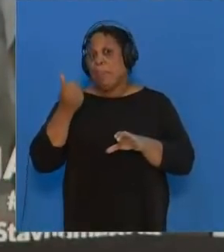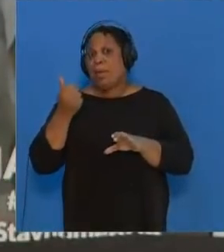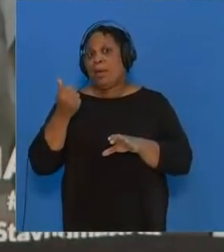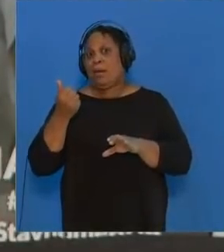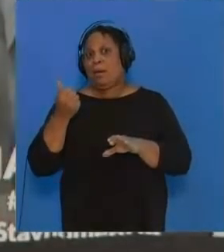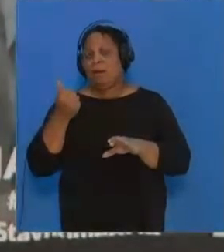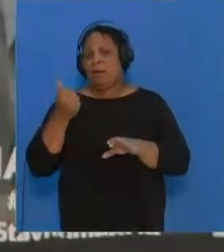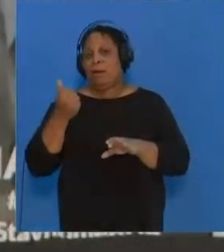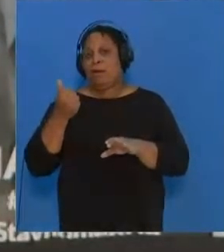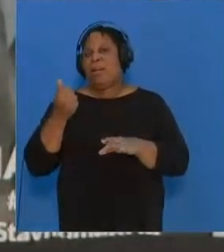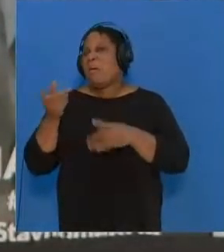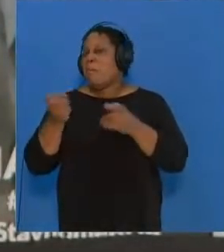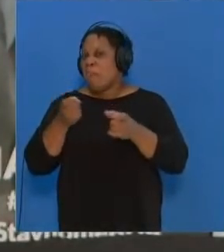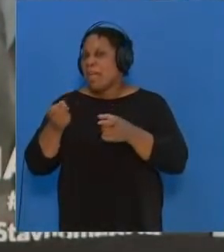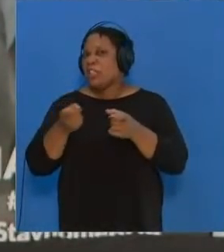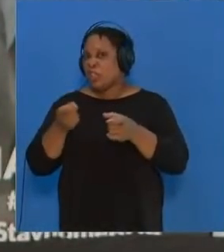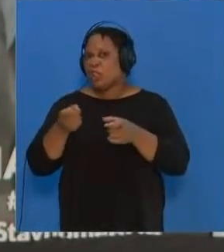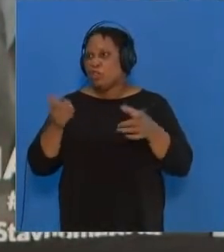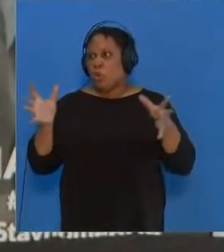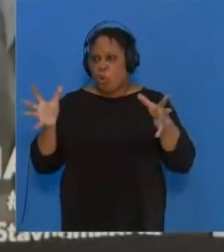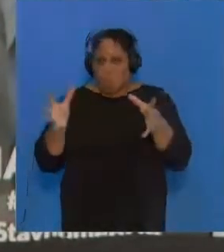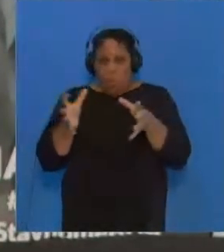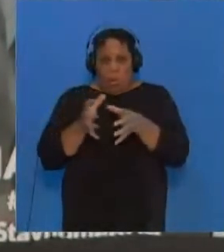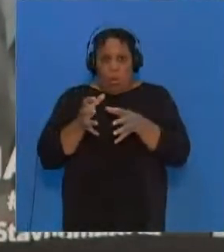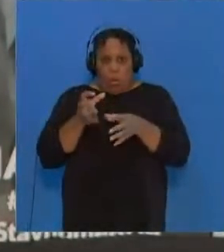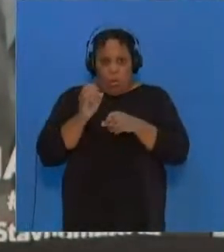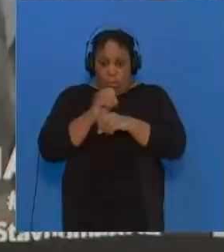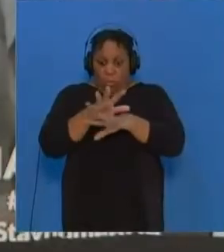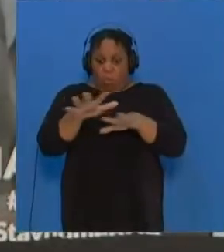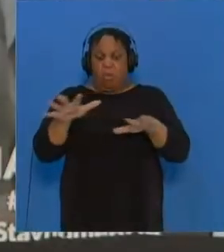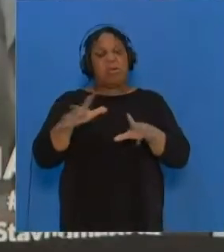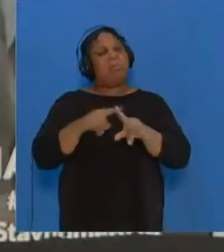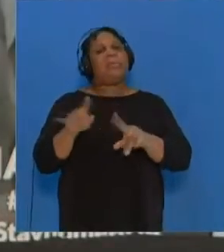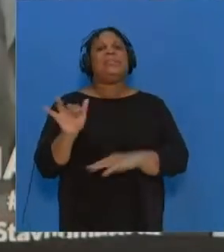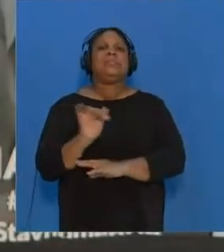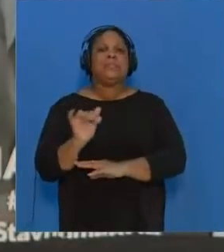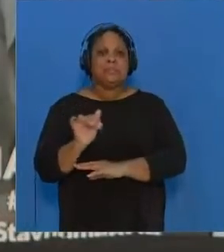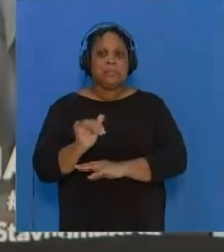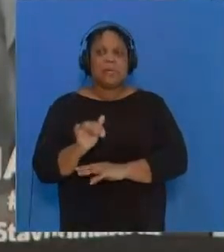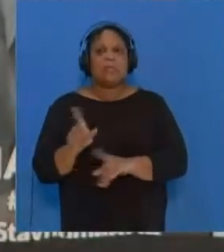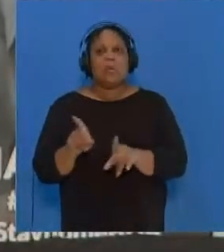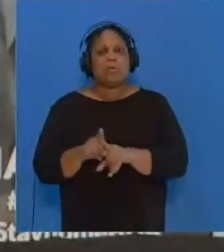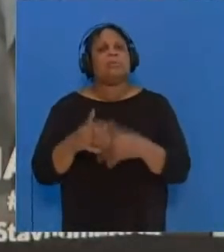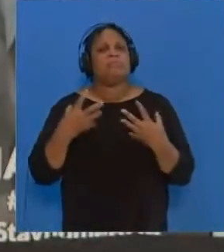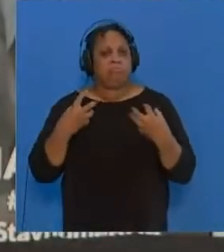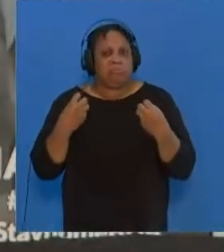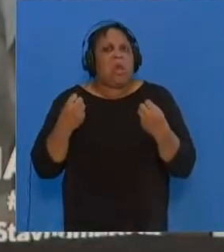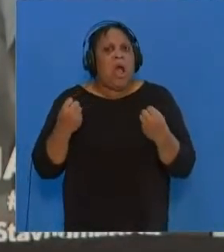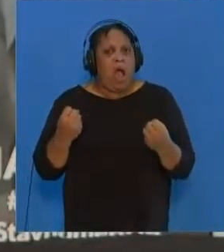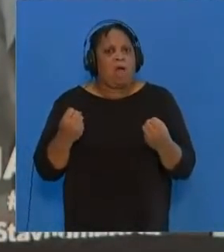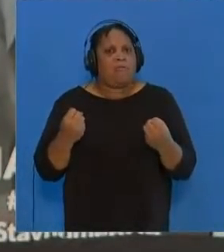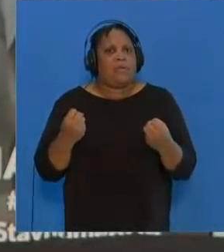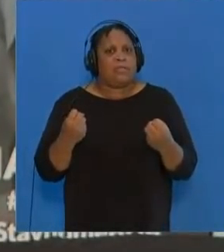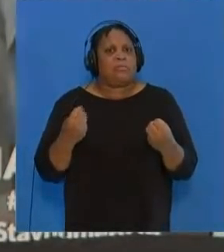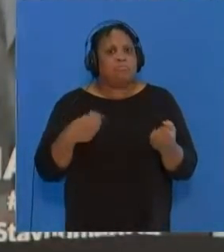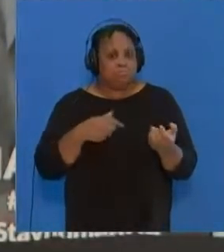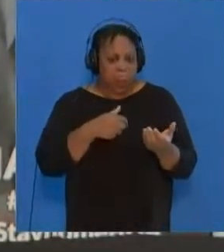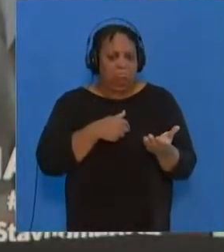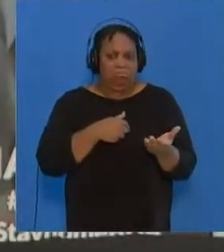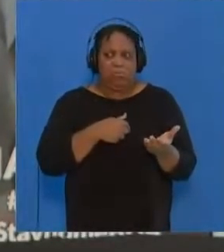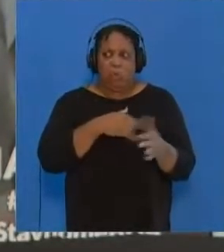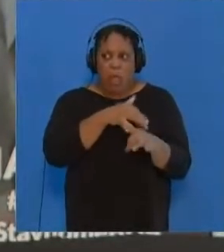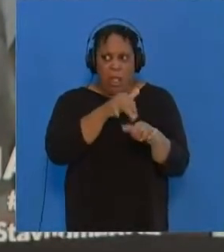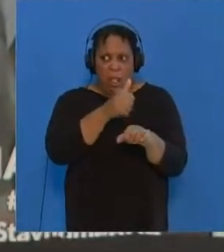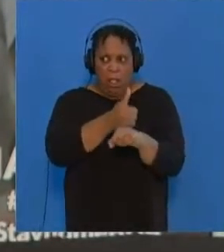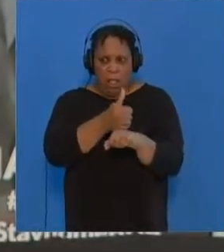of managing and control the virus? Absolutely. But at the same time, I'm also confident with what we have laid